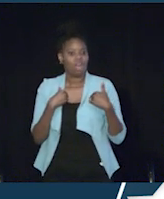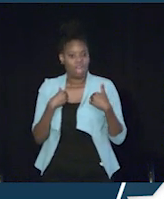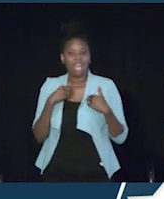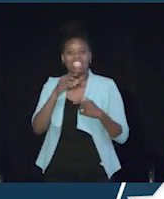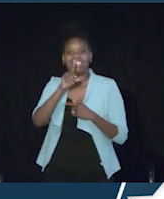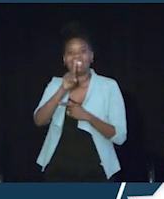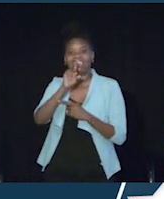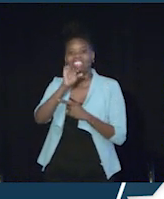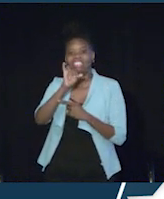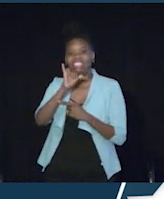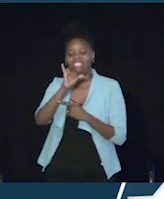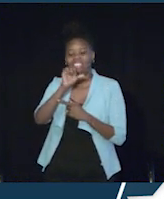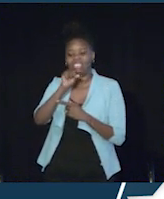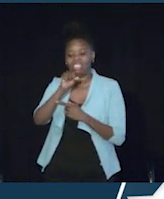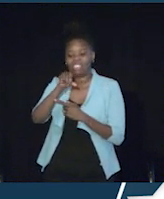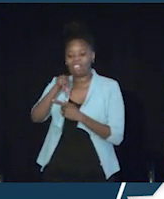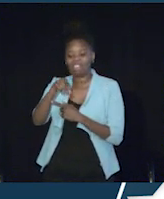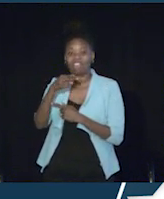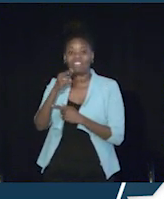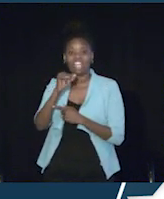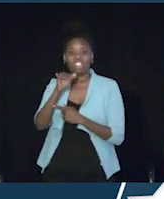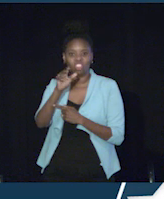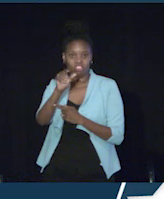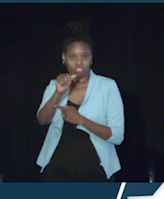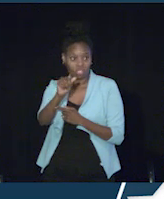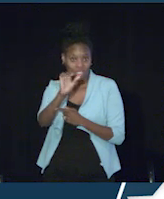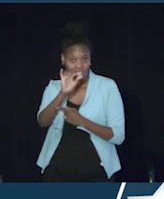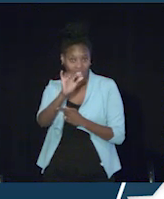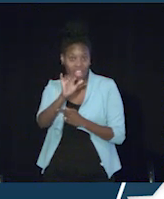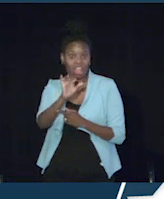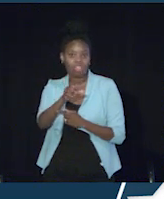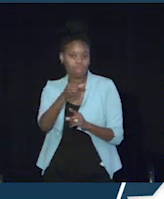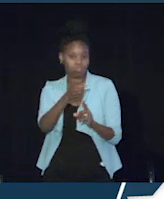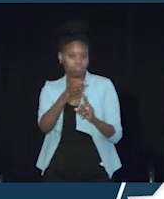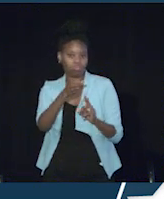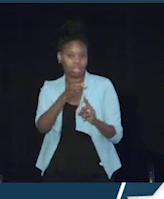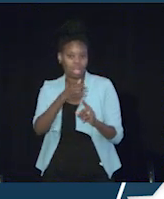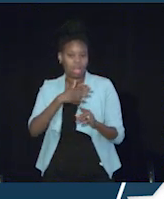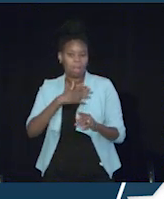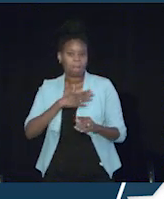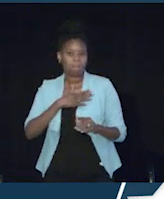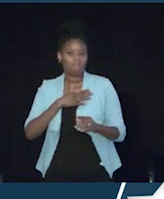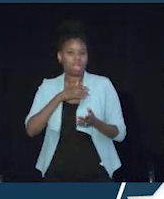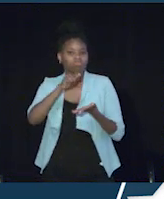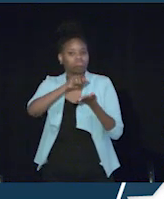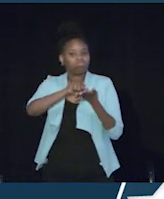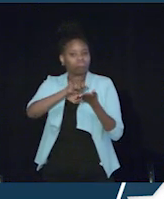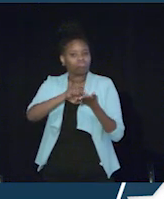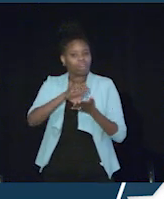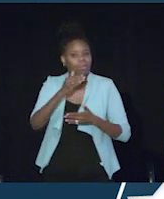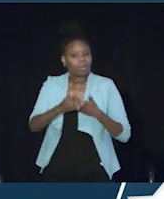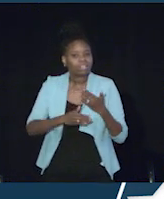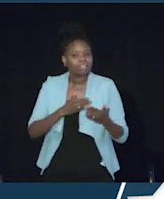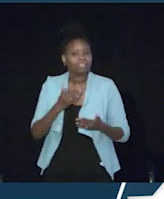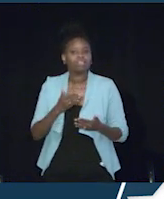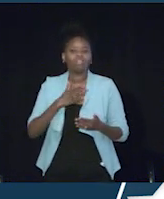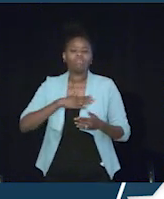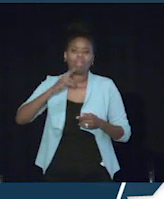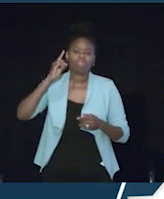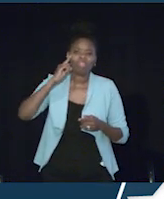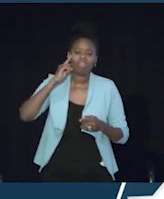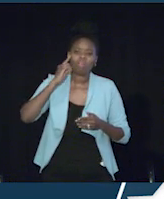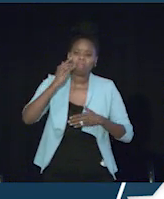my communication. It impacts my speech, the way I write and understand things.